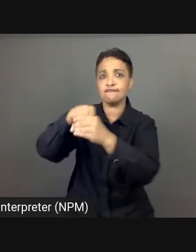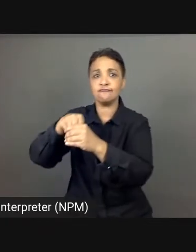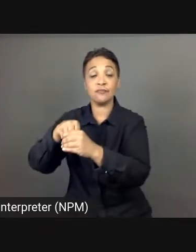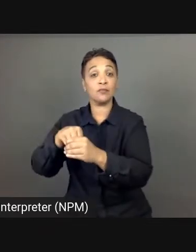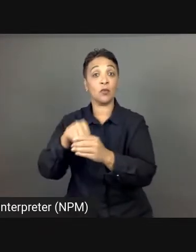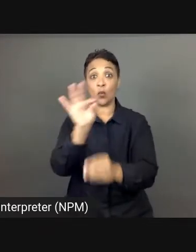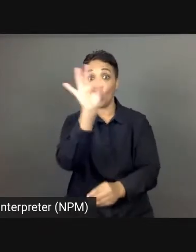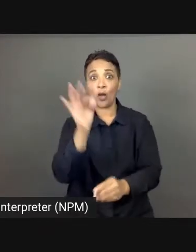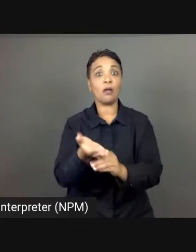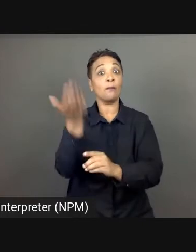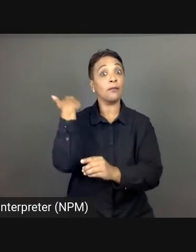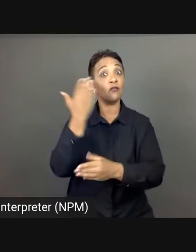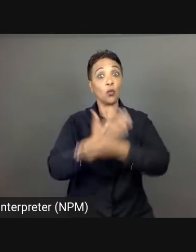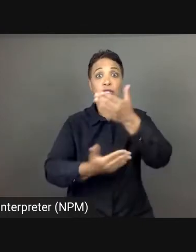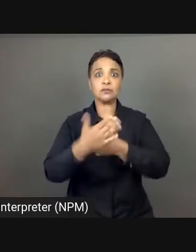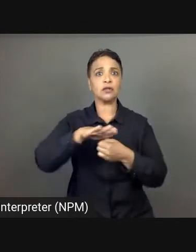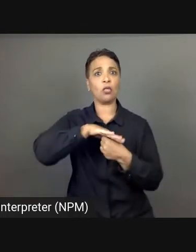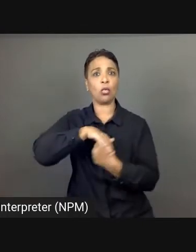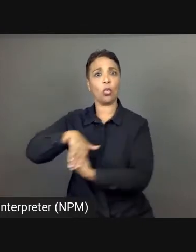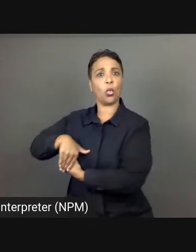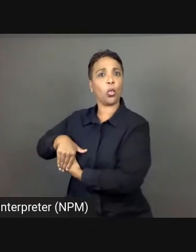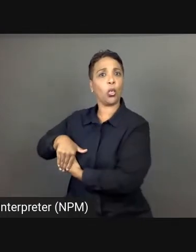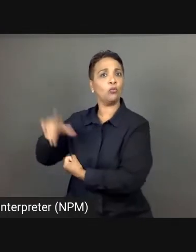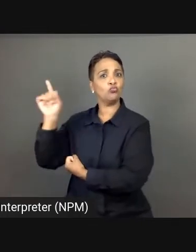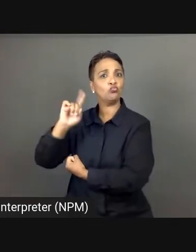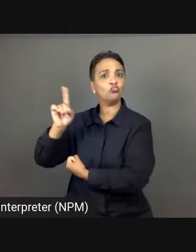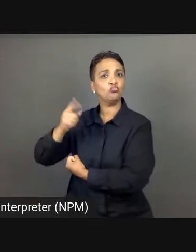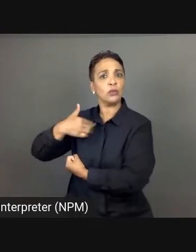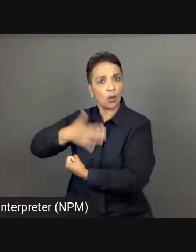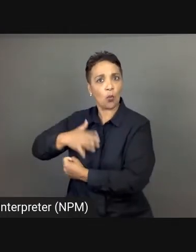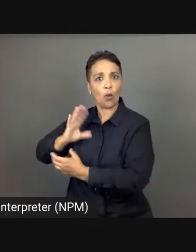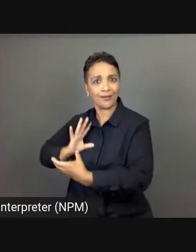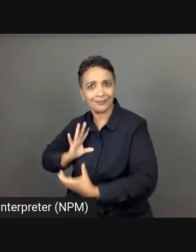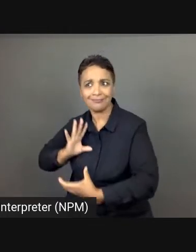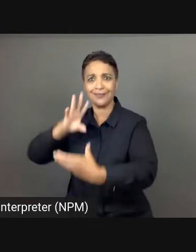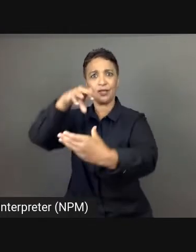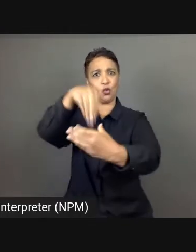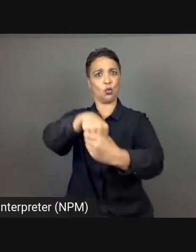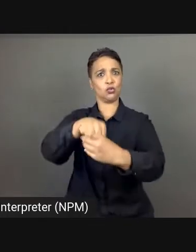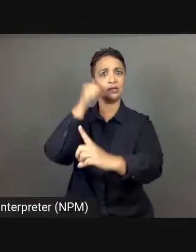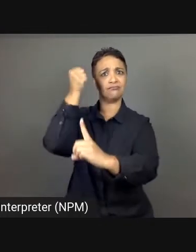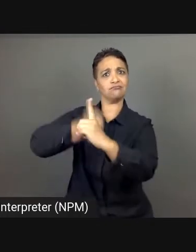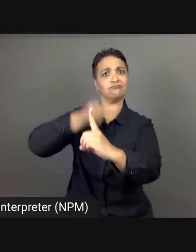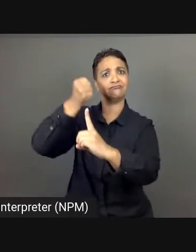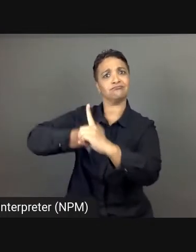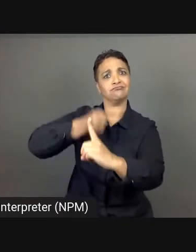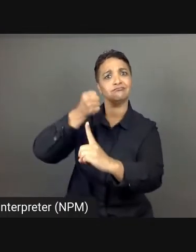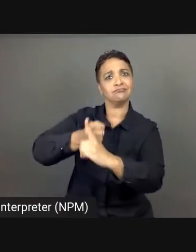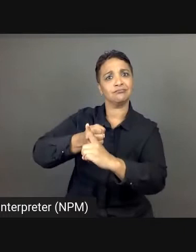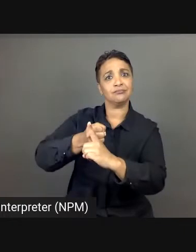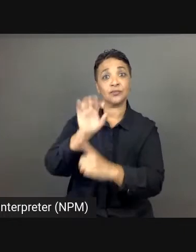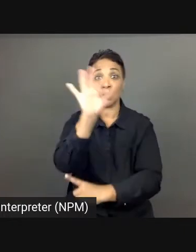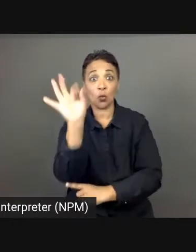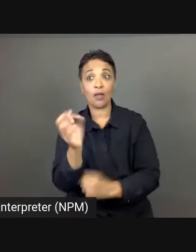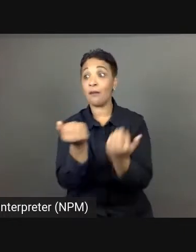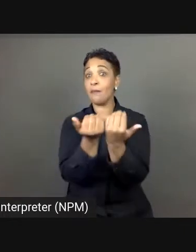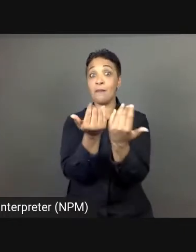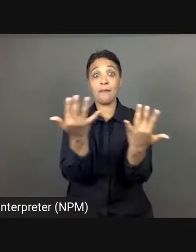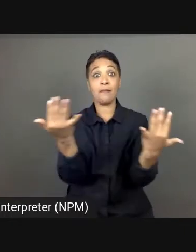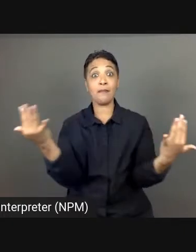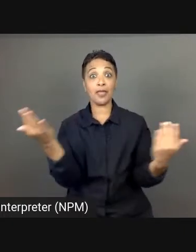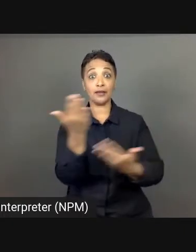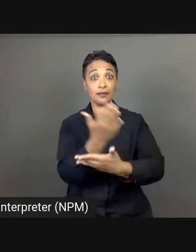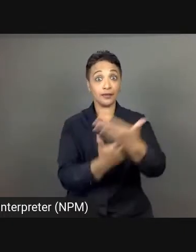participation. We see them agitate towards inclusion, because majority of them have been excluded